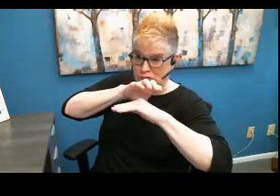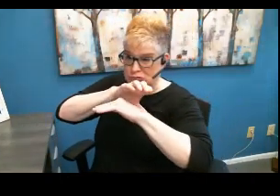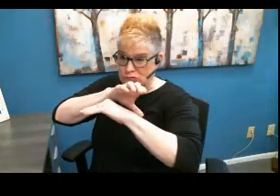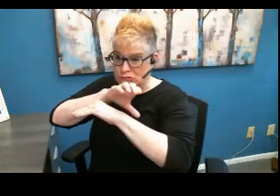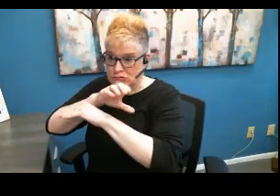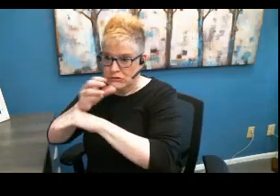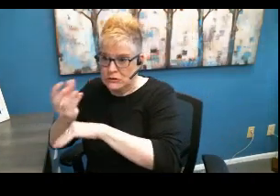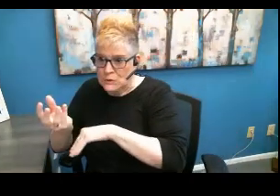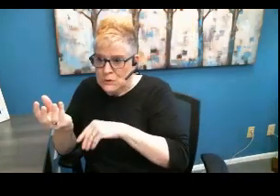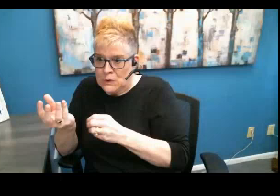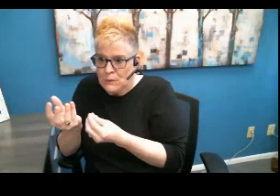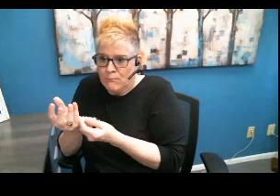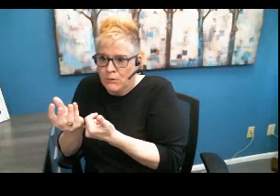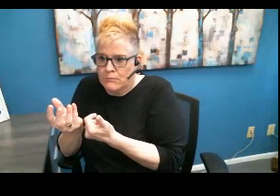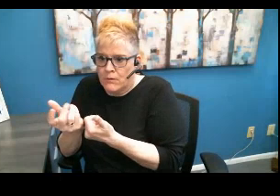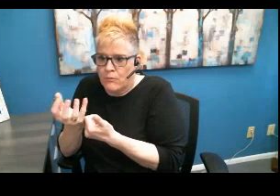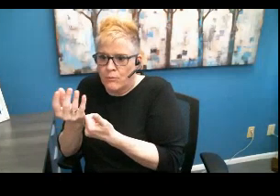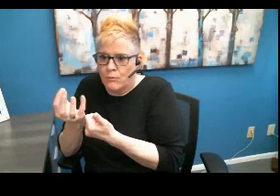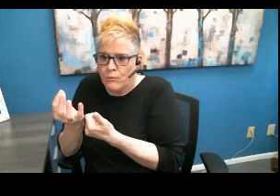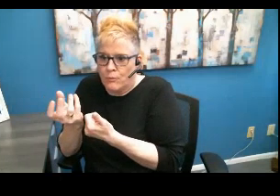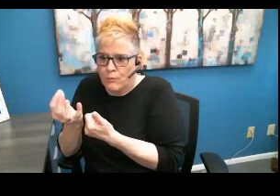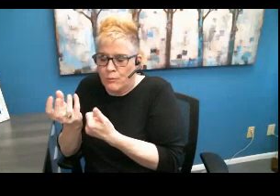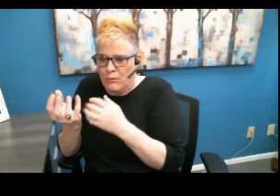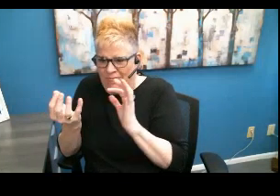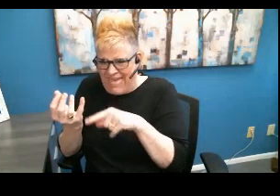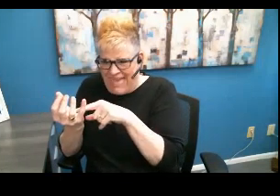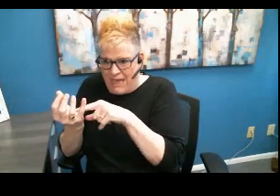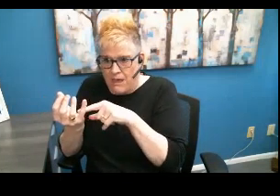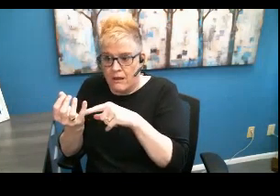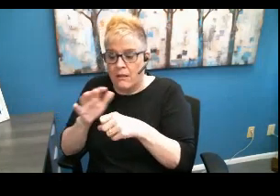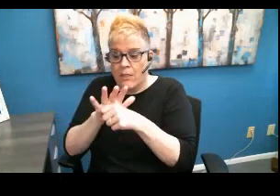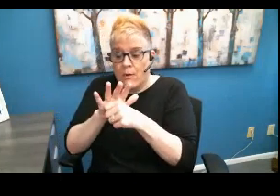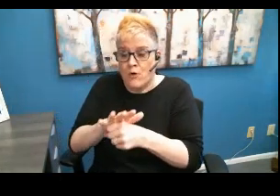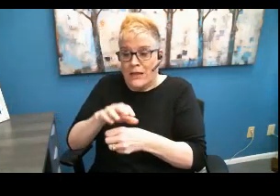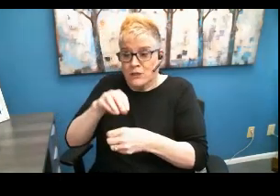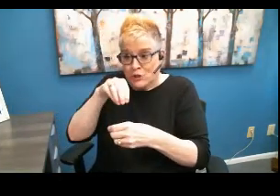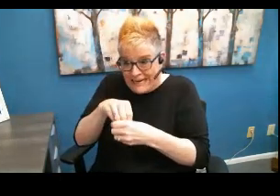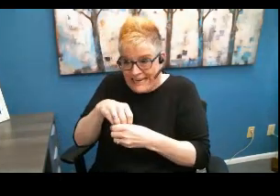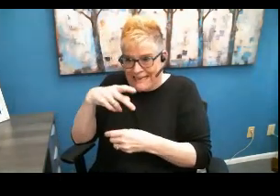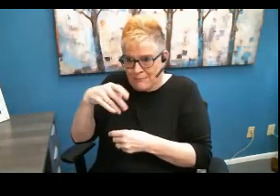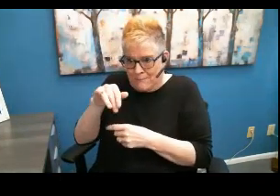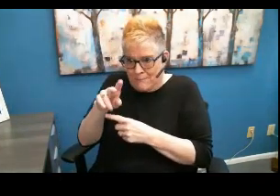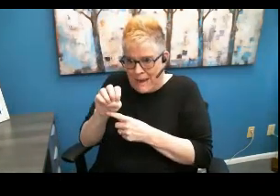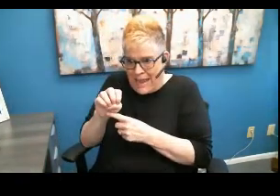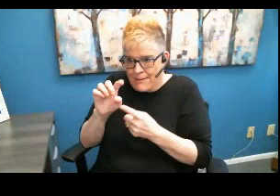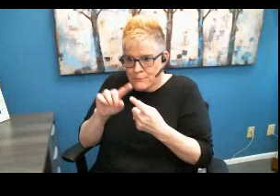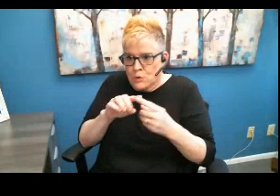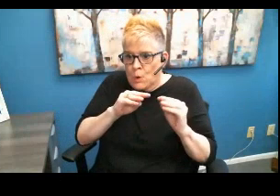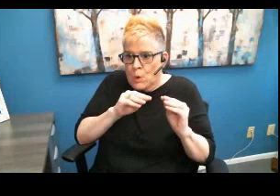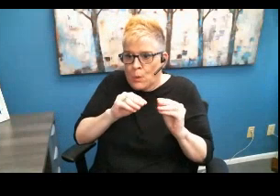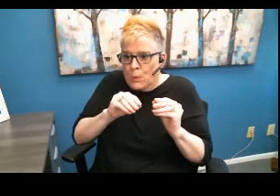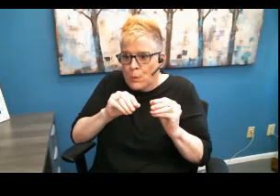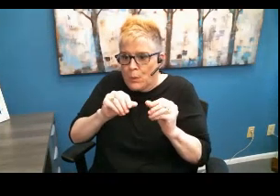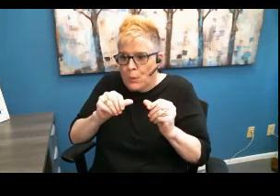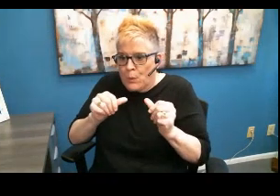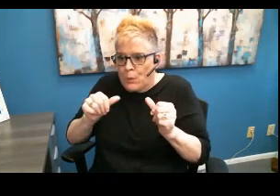disruption, it may take a little while for the pressure in those pipelines to actually dissipate through